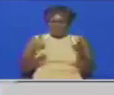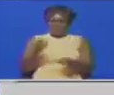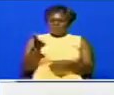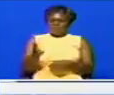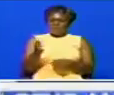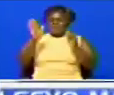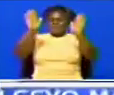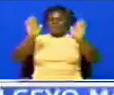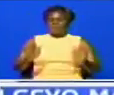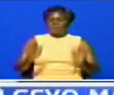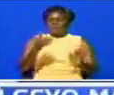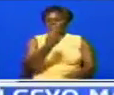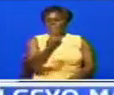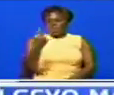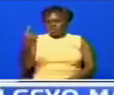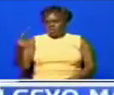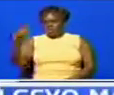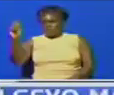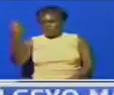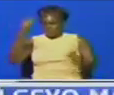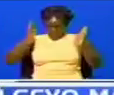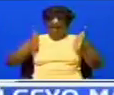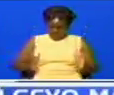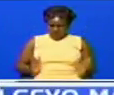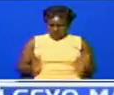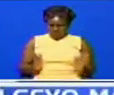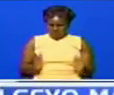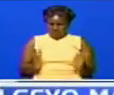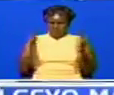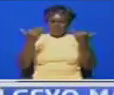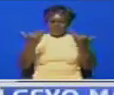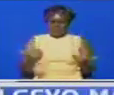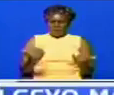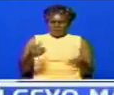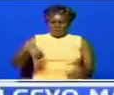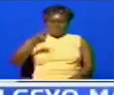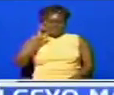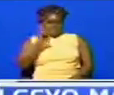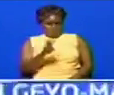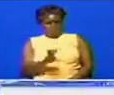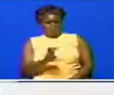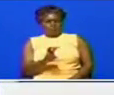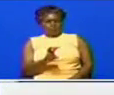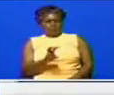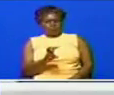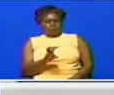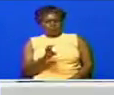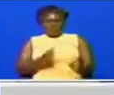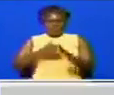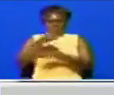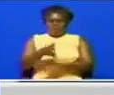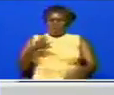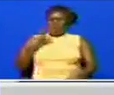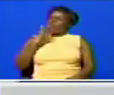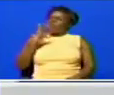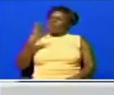what is important to each and every Kenyan's vote. Now, we witnessed in more than 400